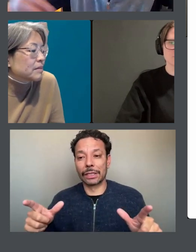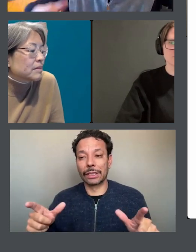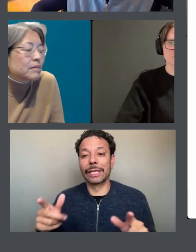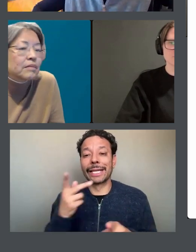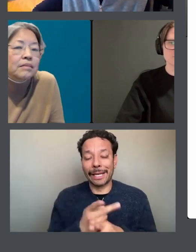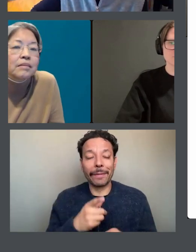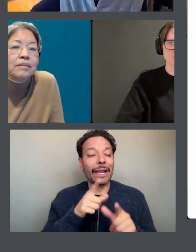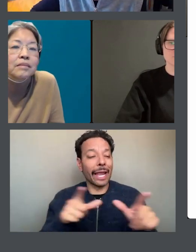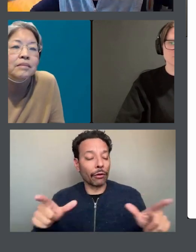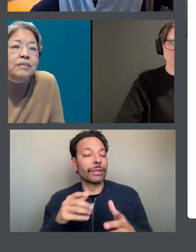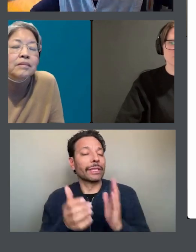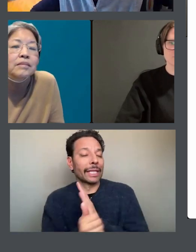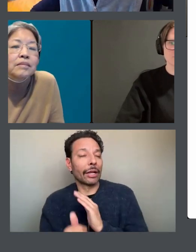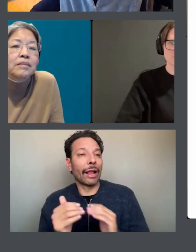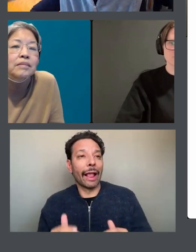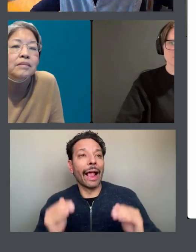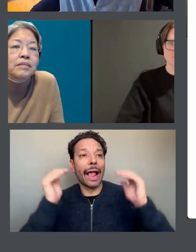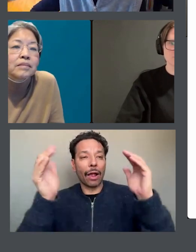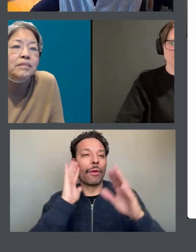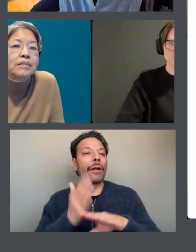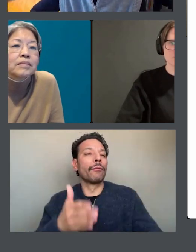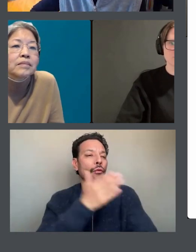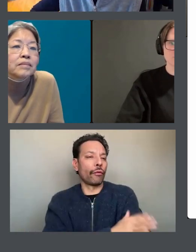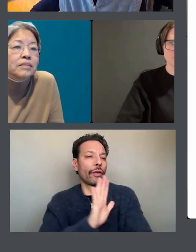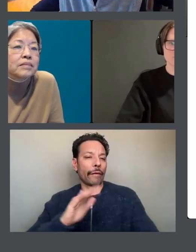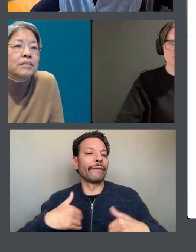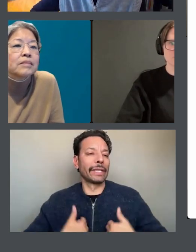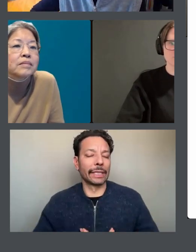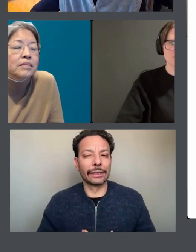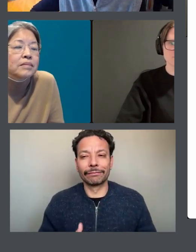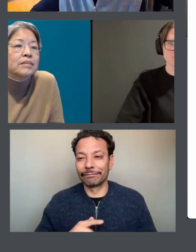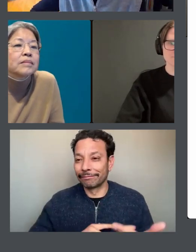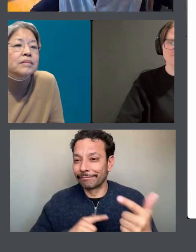to improve their fatigue.